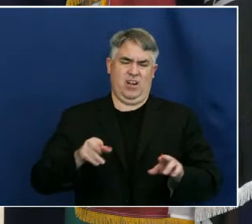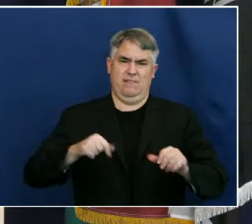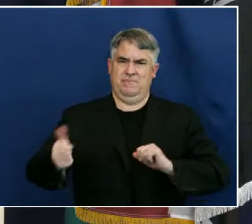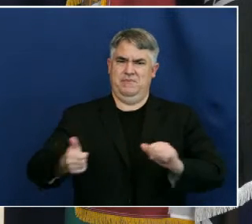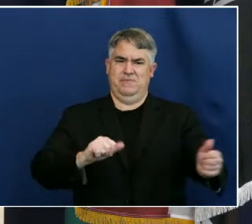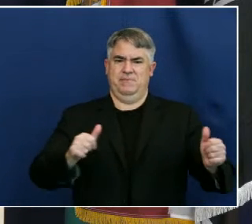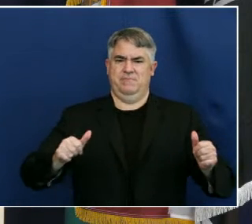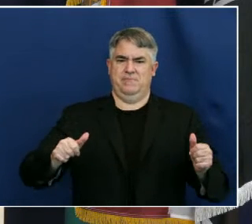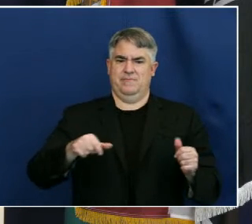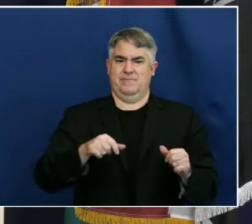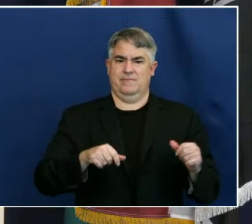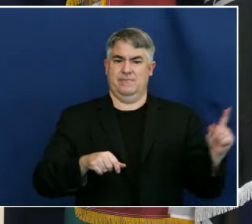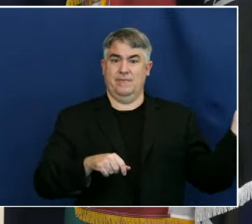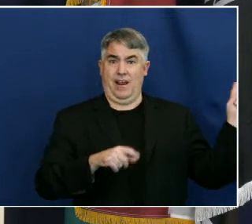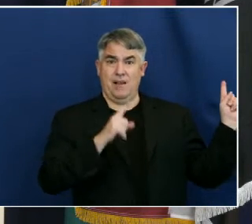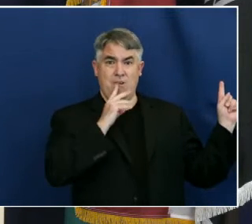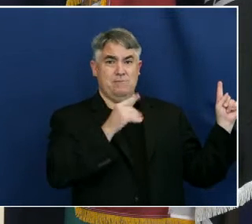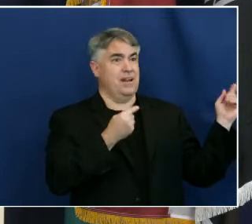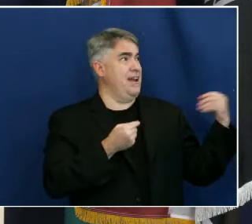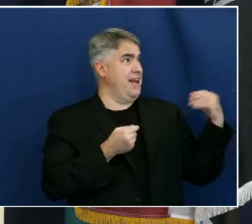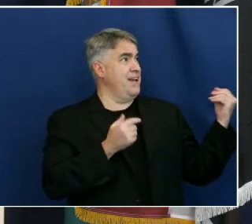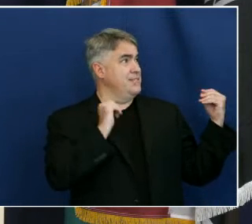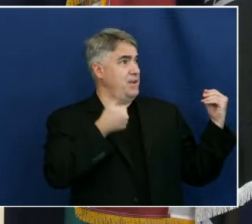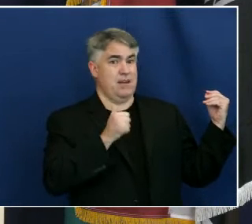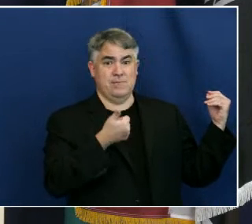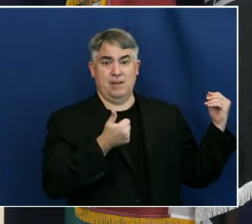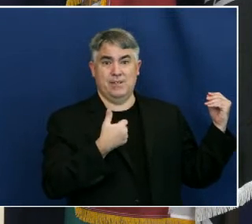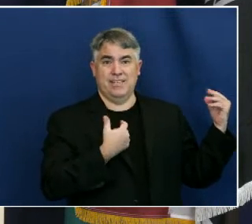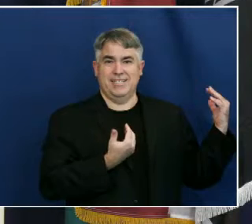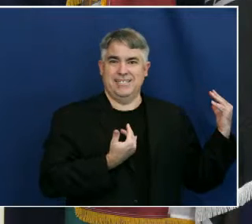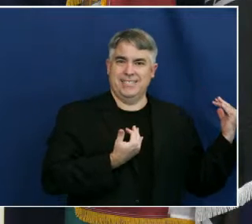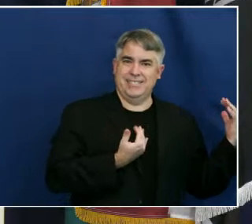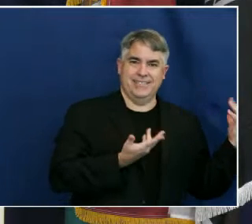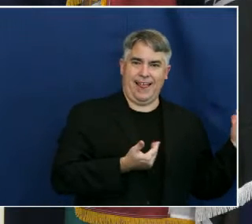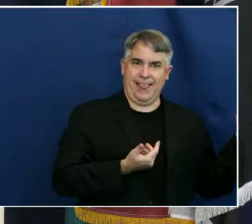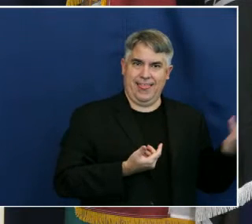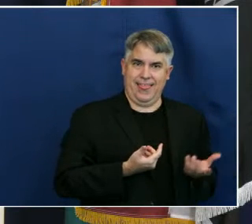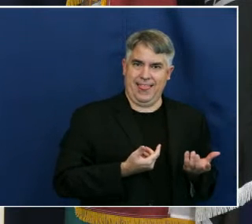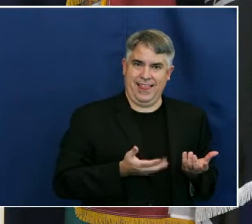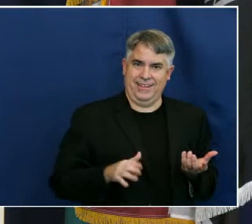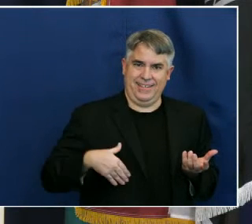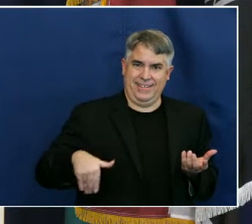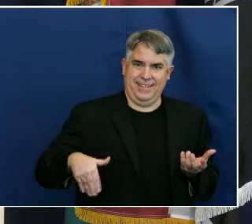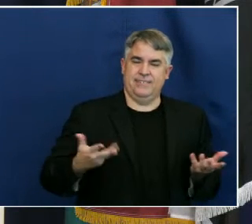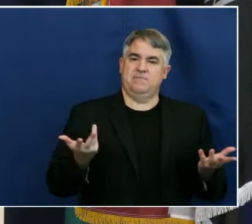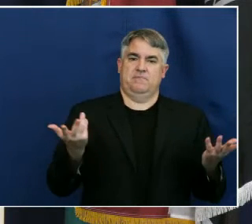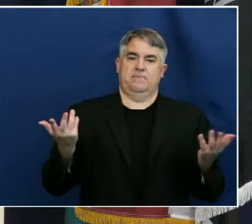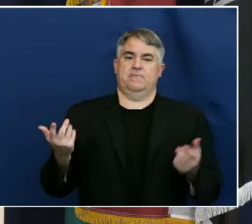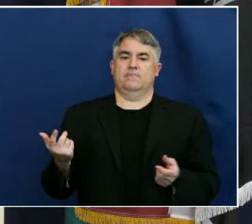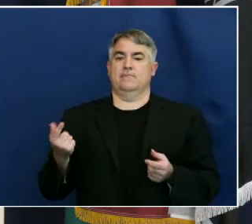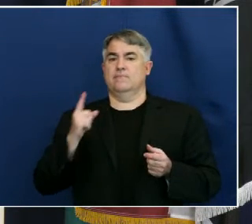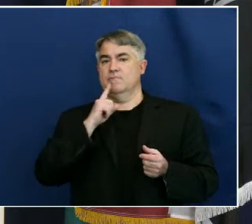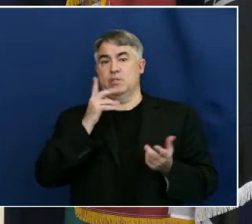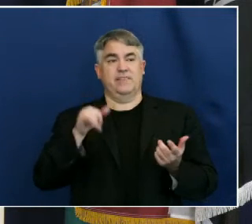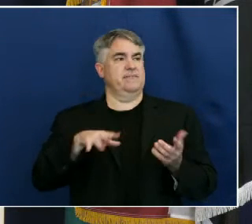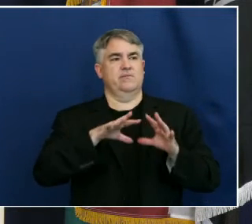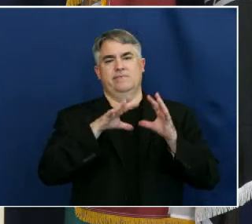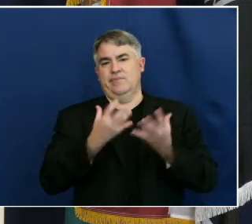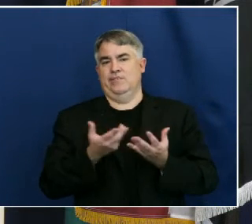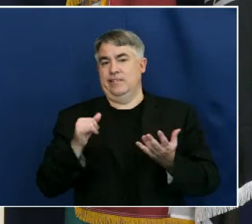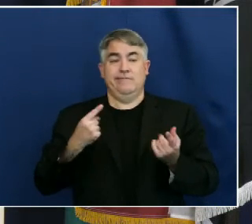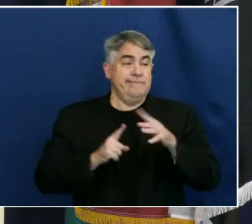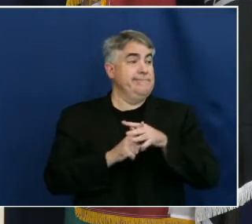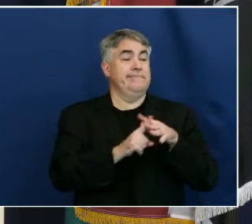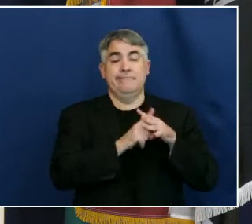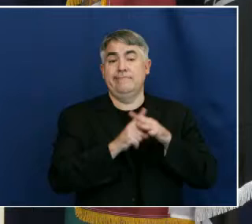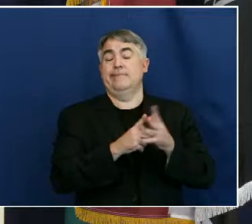certain day doesn't mean they actually arrive on that day. And so we operate in the reality of what we have, and when they show up,